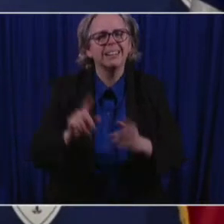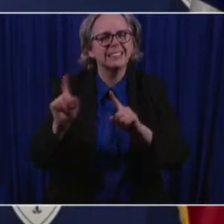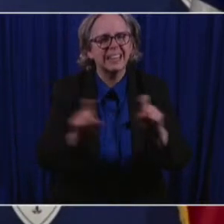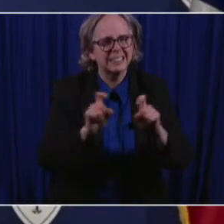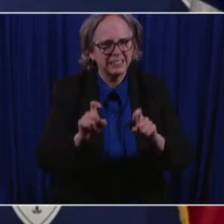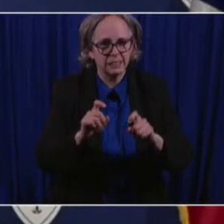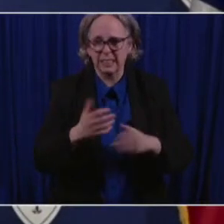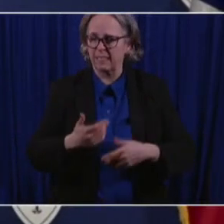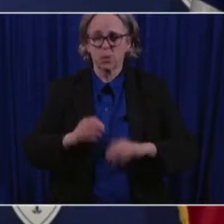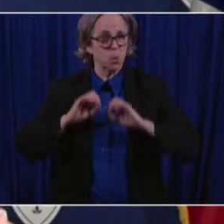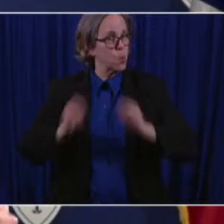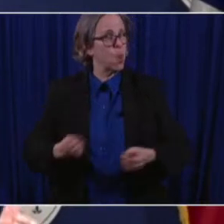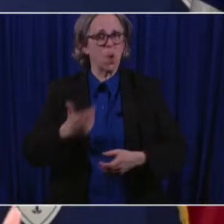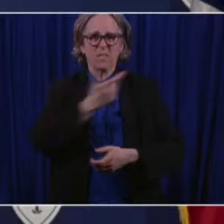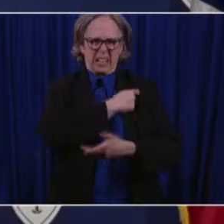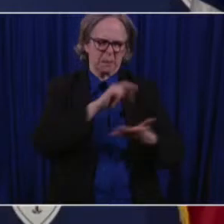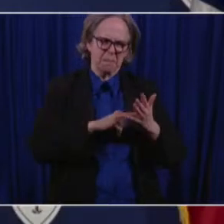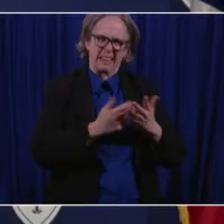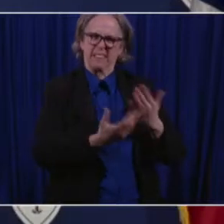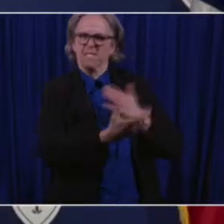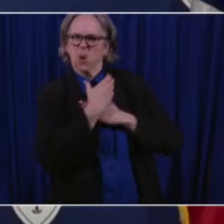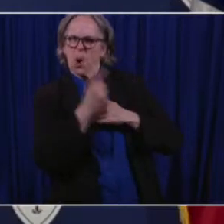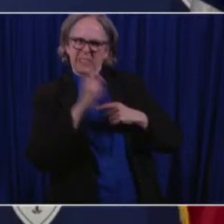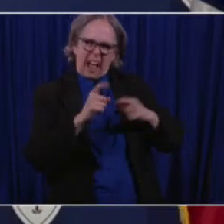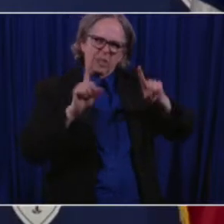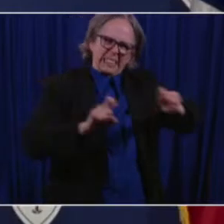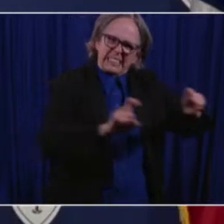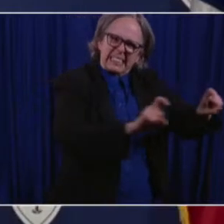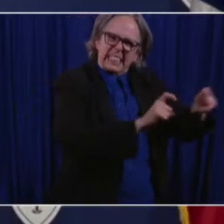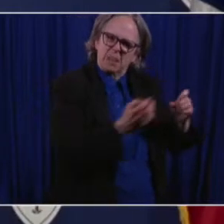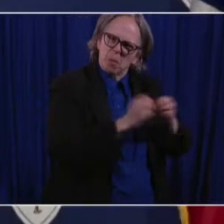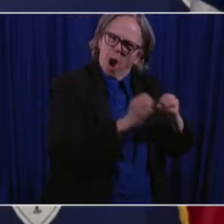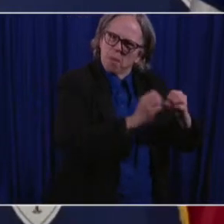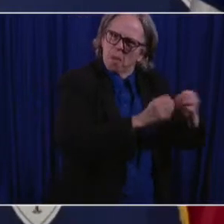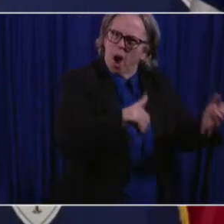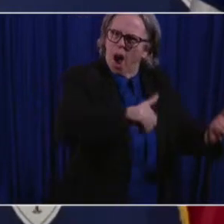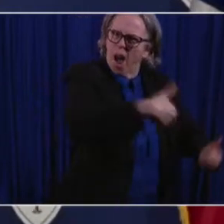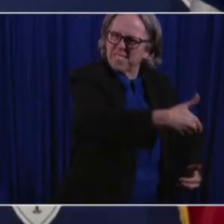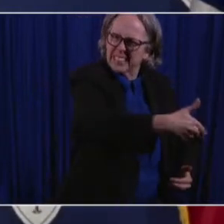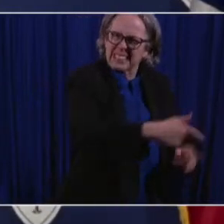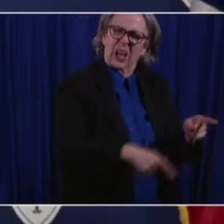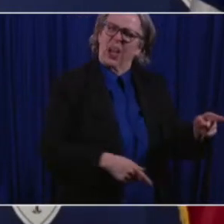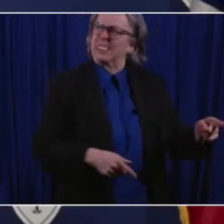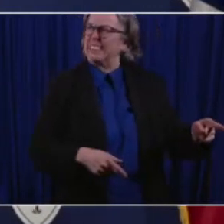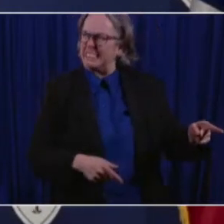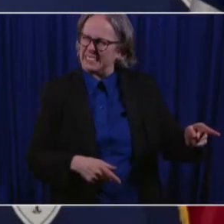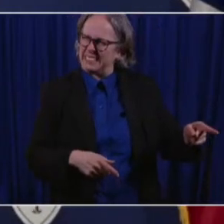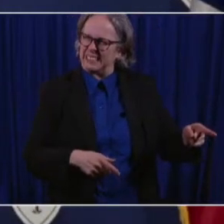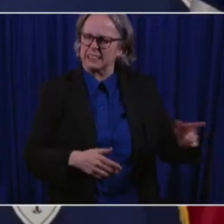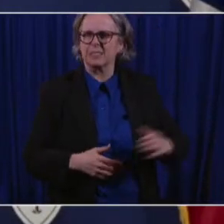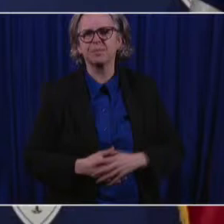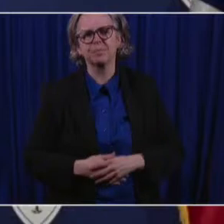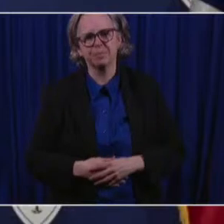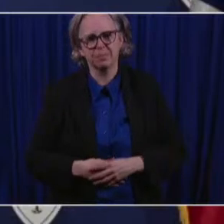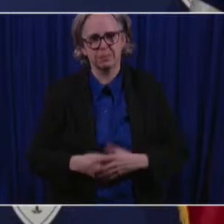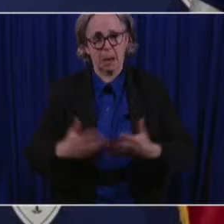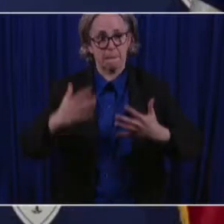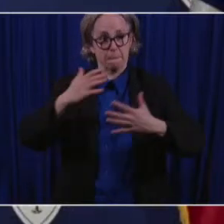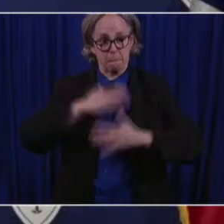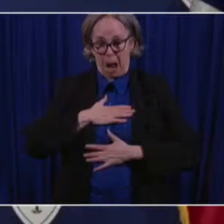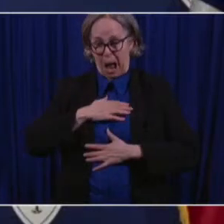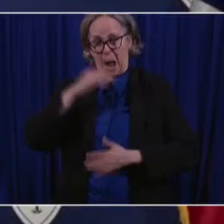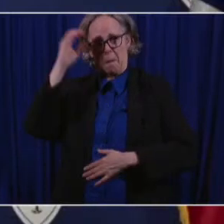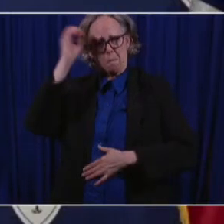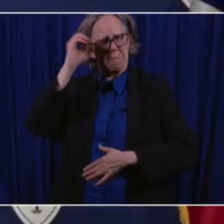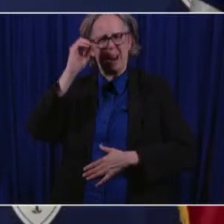think all the different things that are out there that people make their decisions, it's not always about the government. In fact, usually it's not about